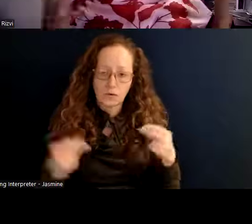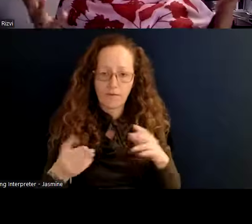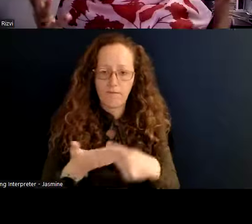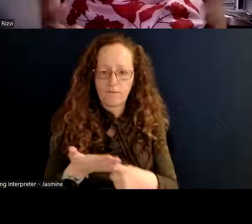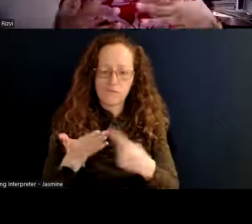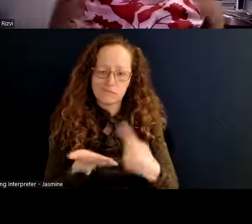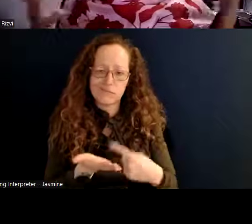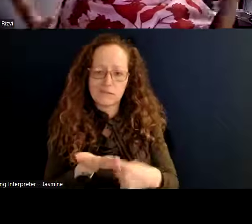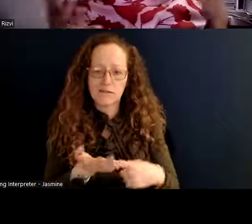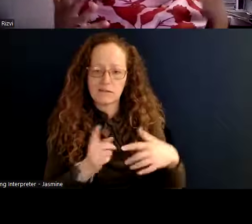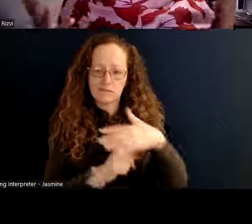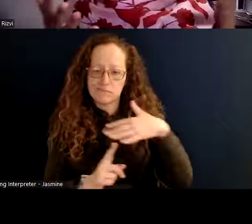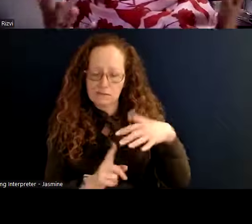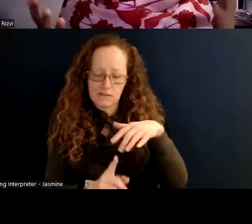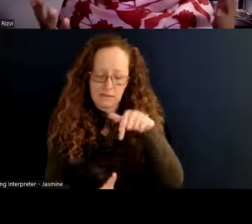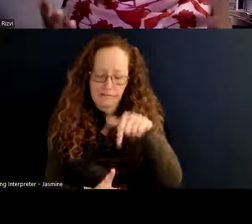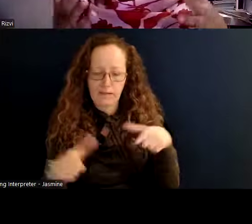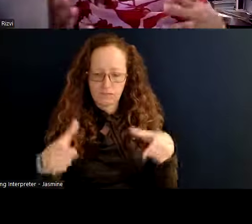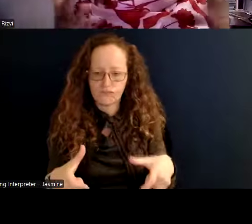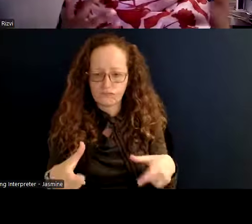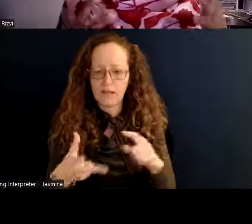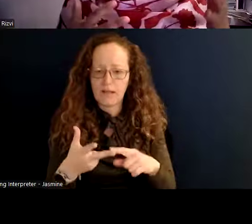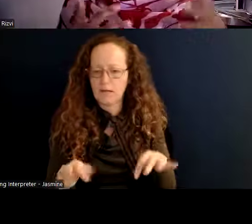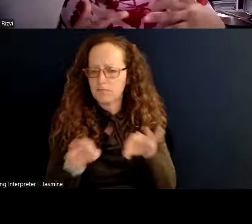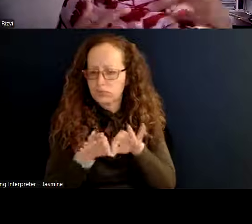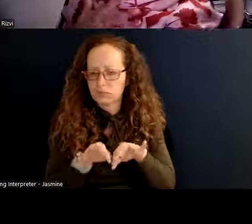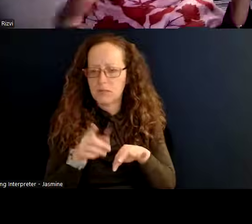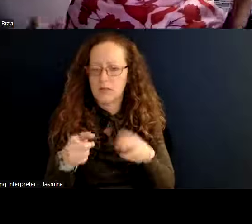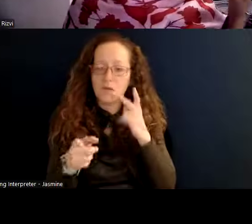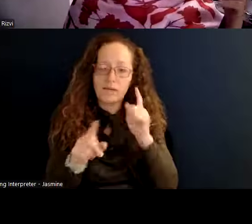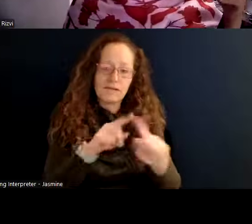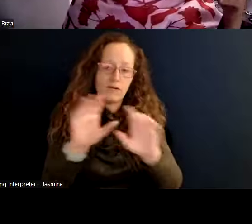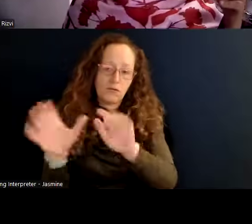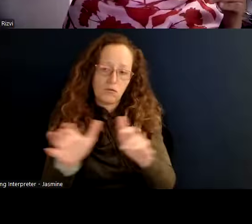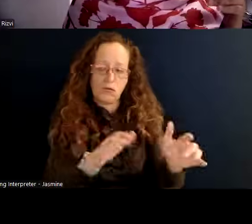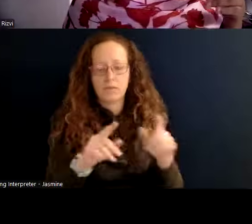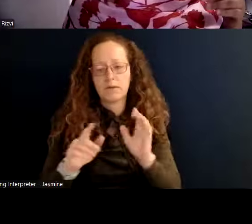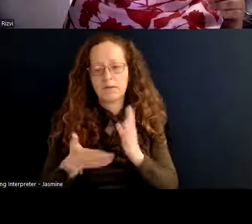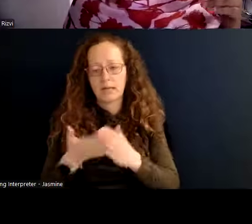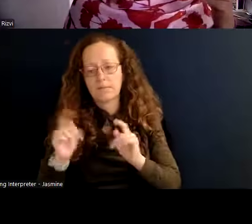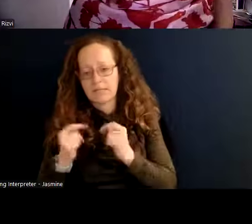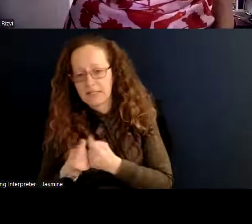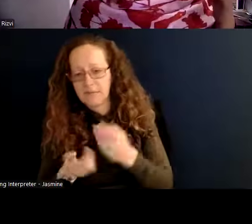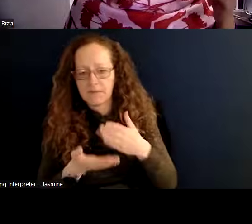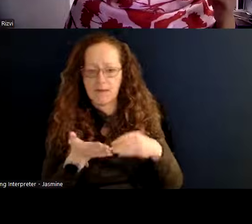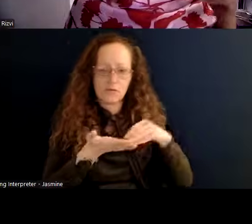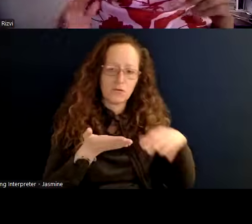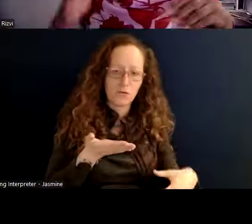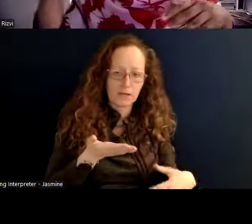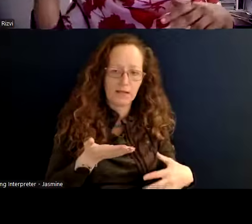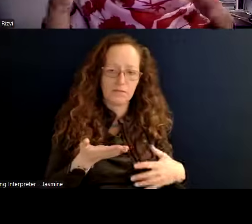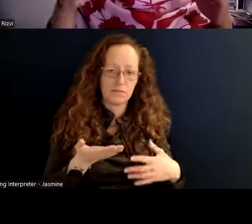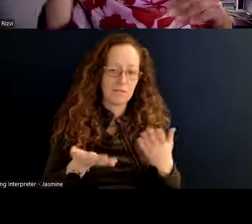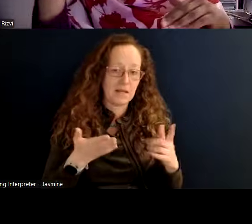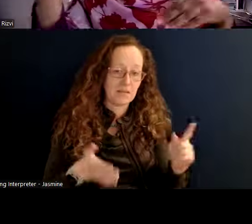And you're seeing a multitude of different groups here, some of our teams, but we have students up here. I'm going to use my pointer. I hope you can see it. You may not be able